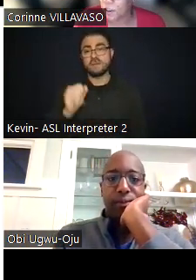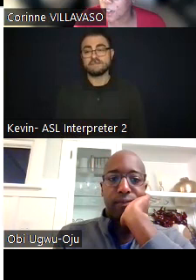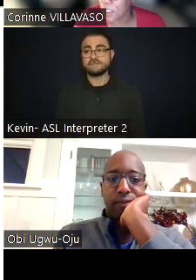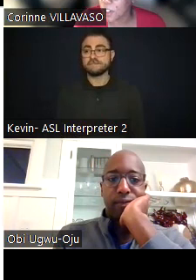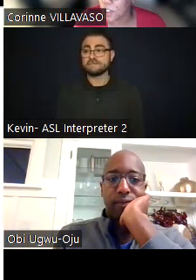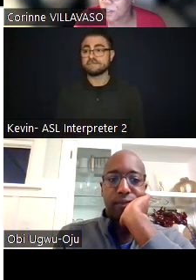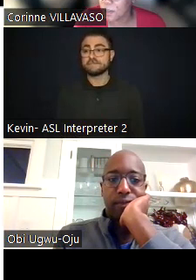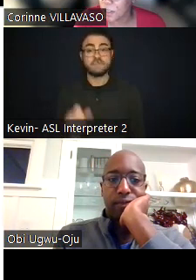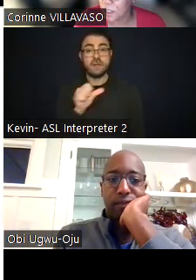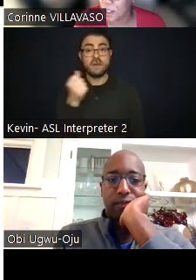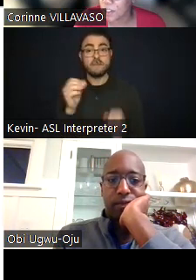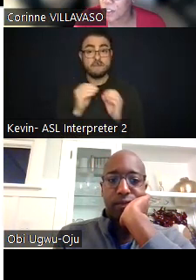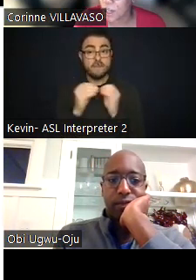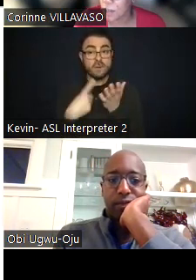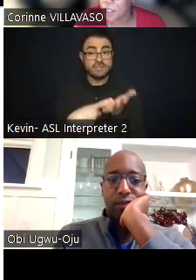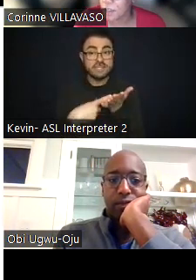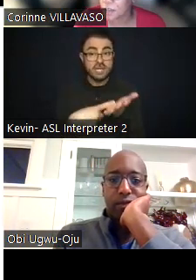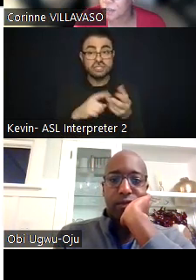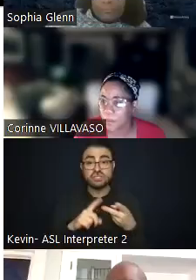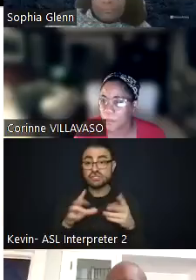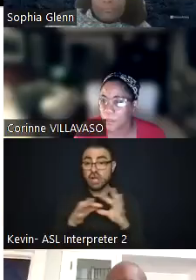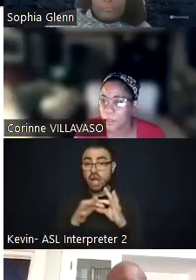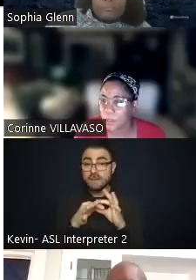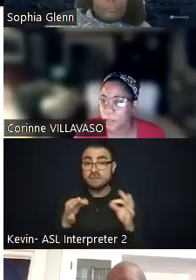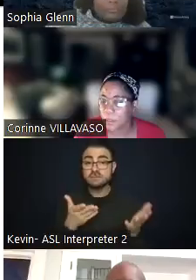Any further discussion? Any additional comments?